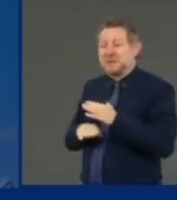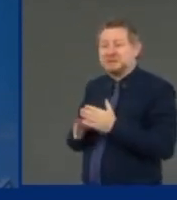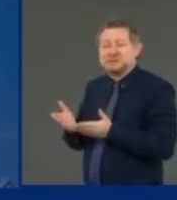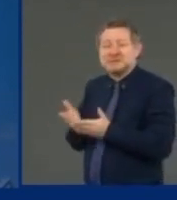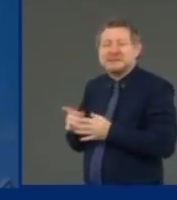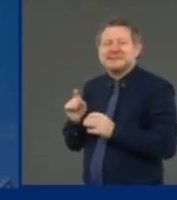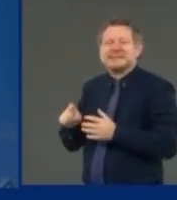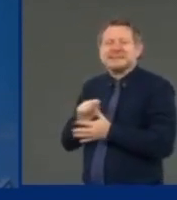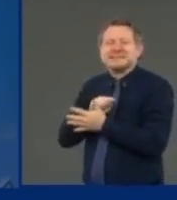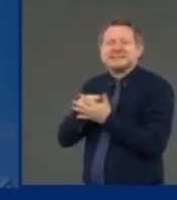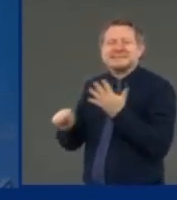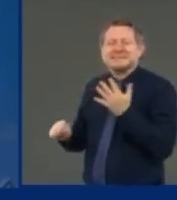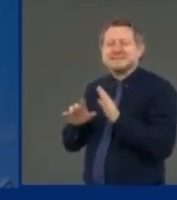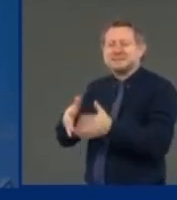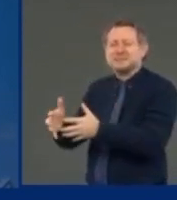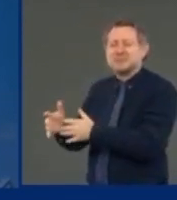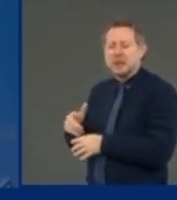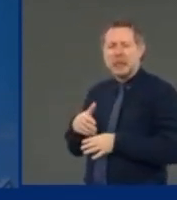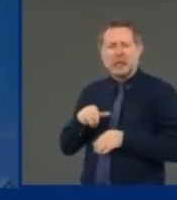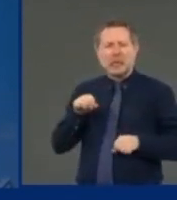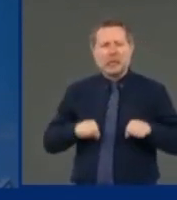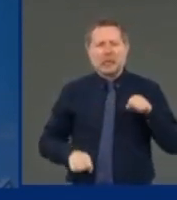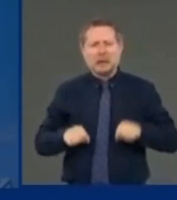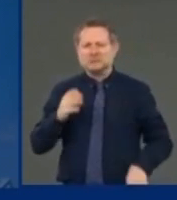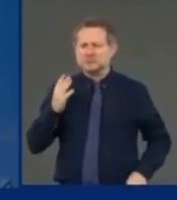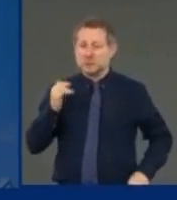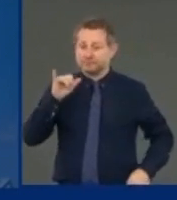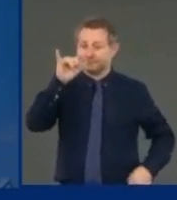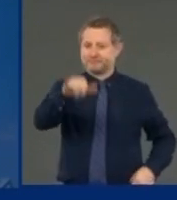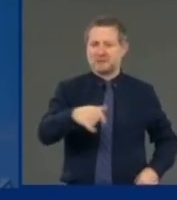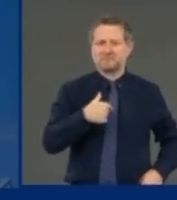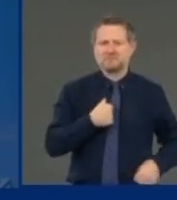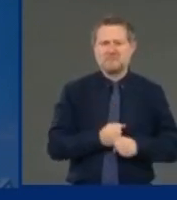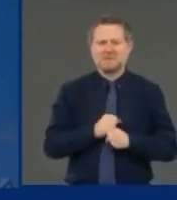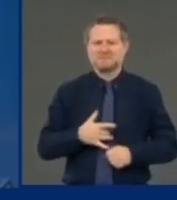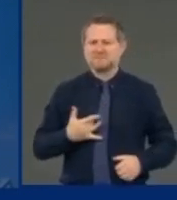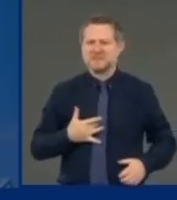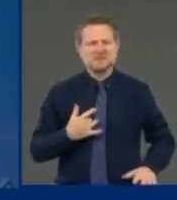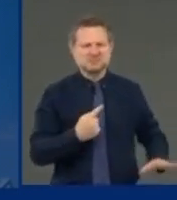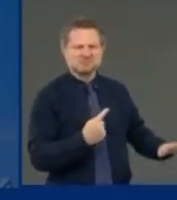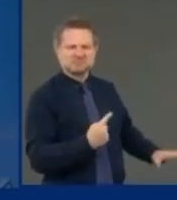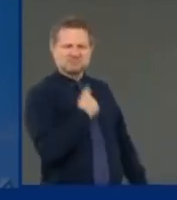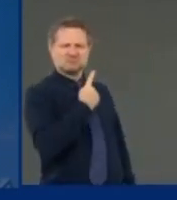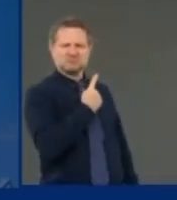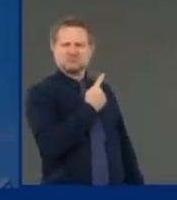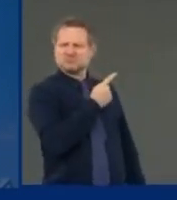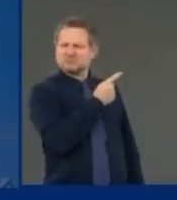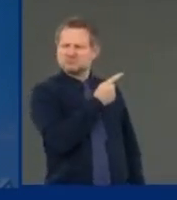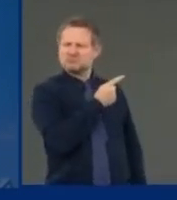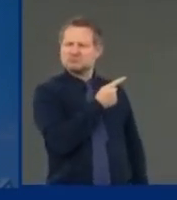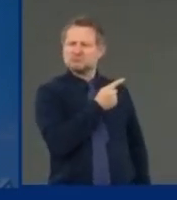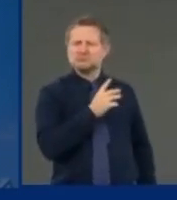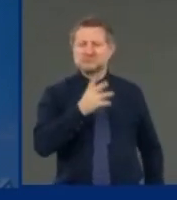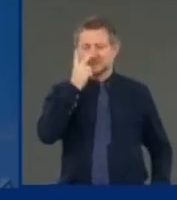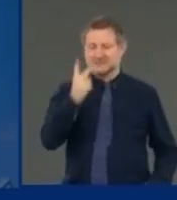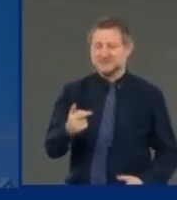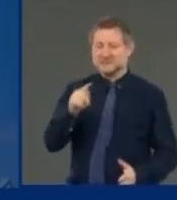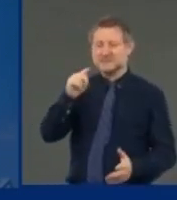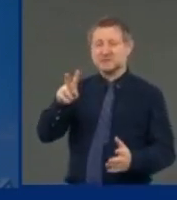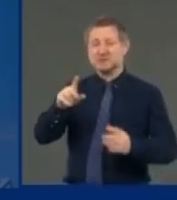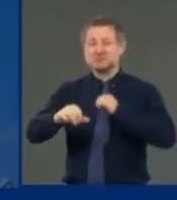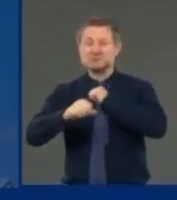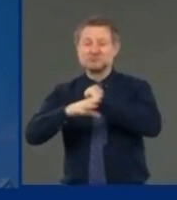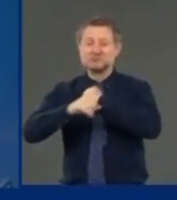this so offensive to me, you turn on the TV, you see all these ads praising